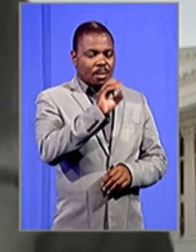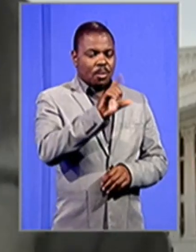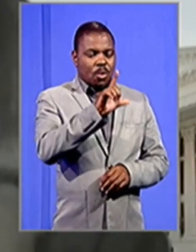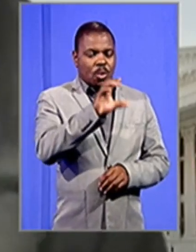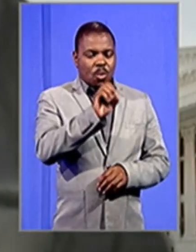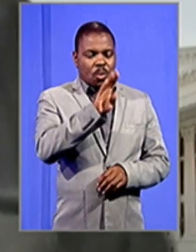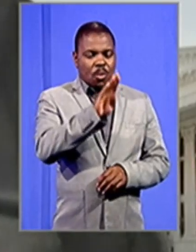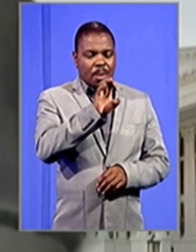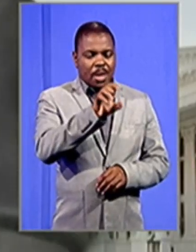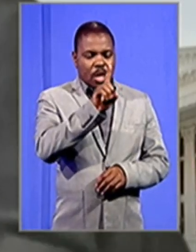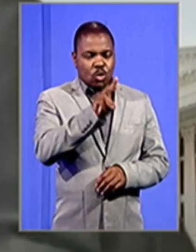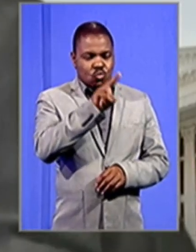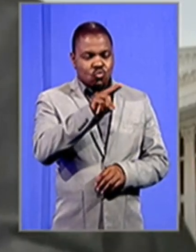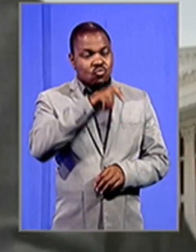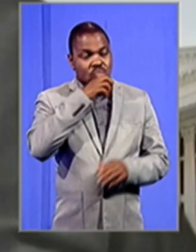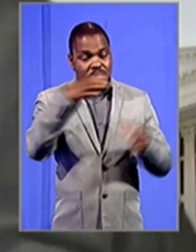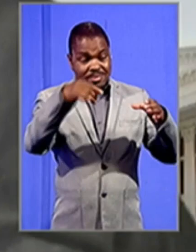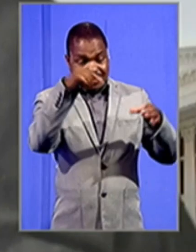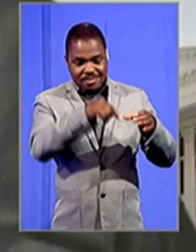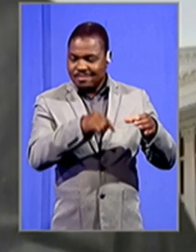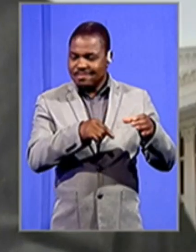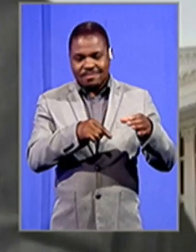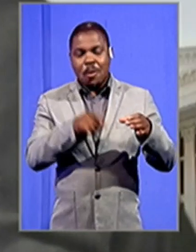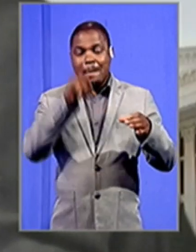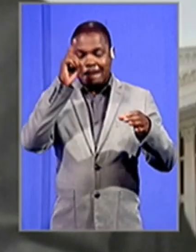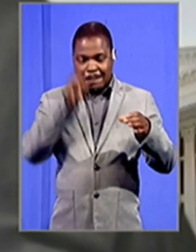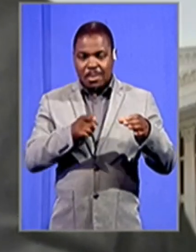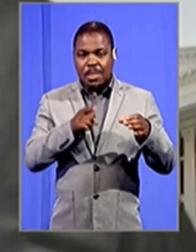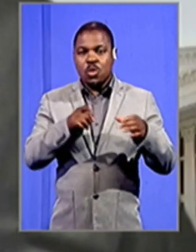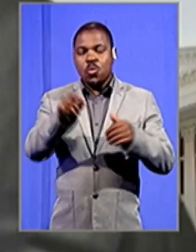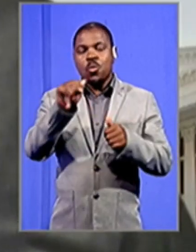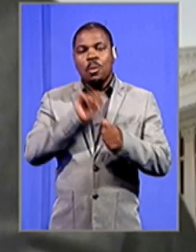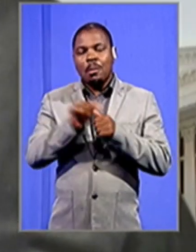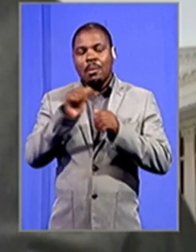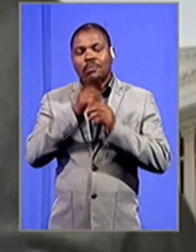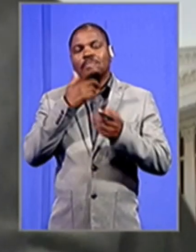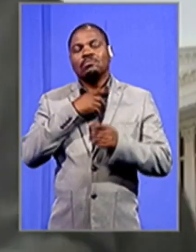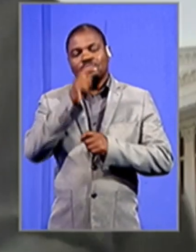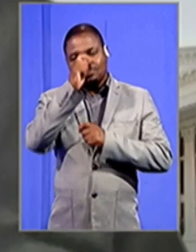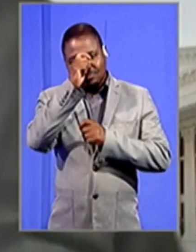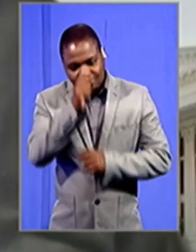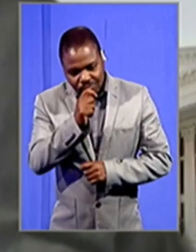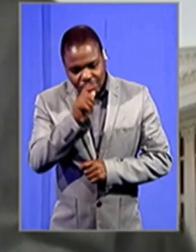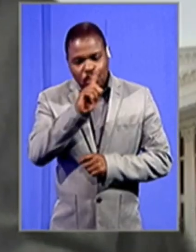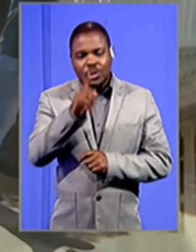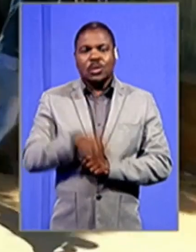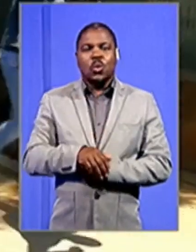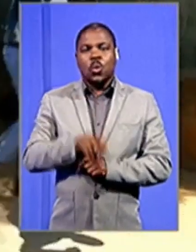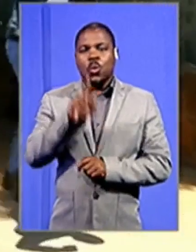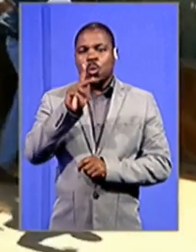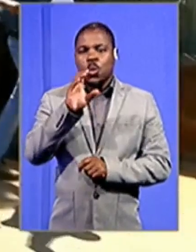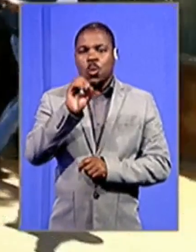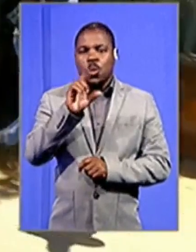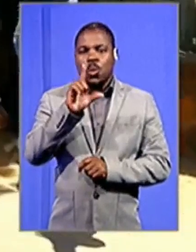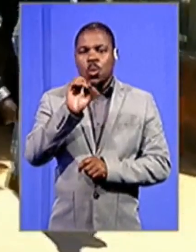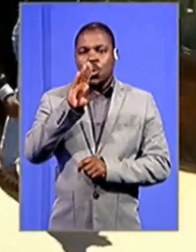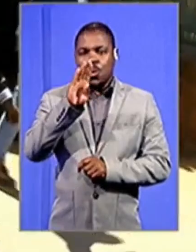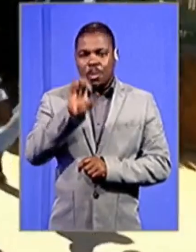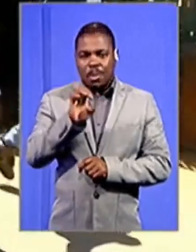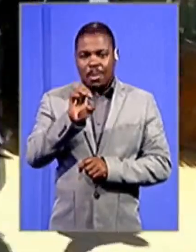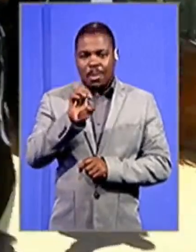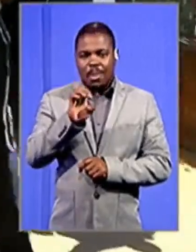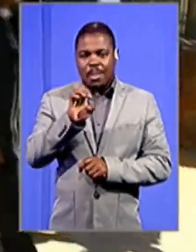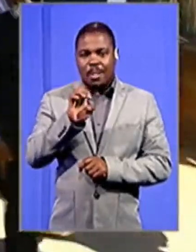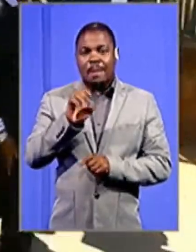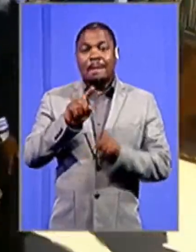o tshwantse o ba mmina kolobe o ba mmina kgwebo gore leba